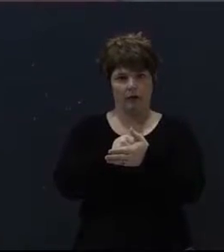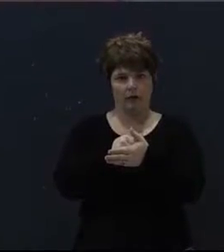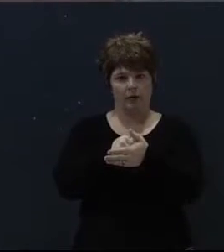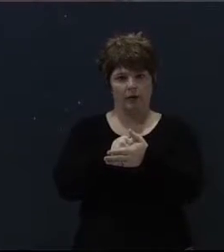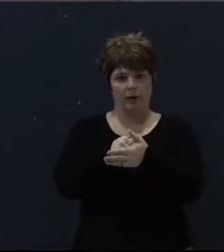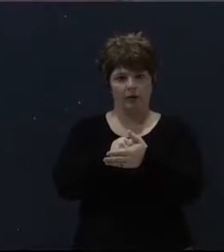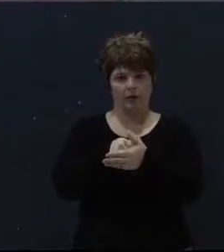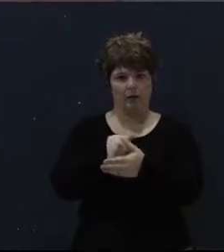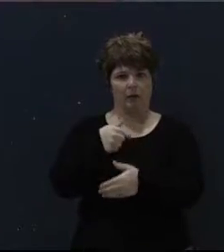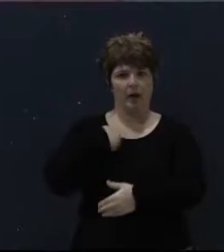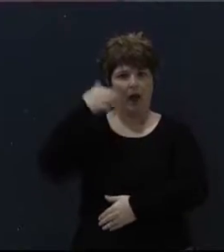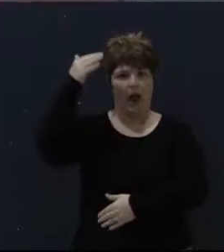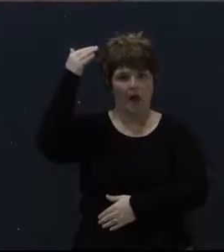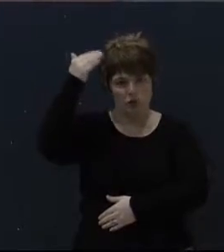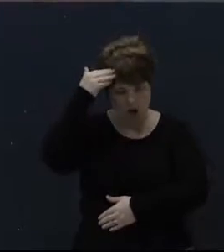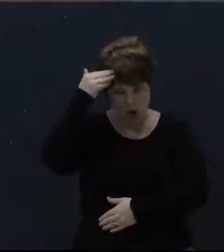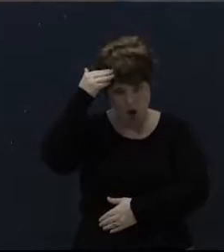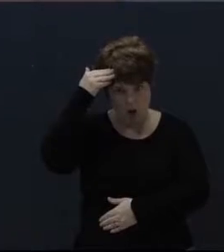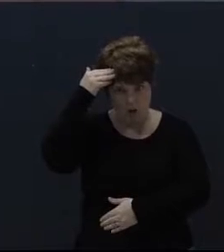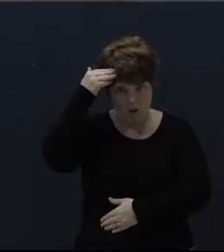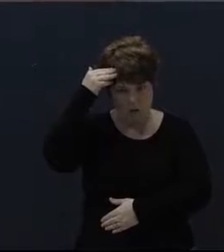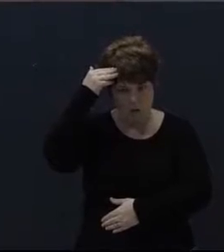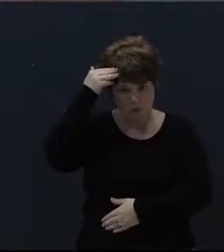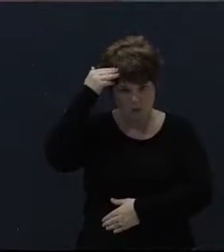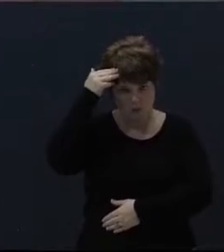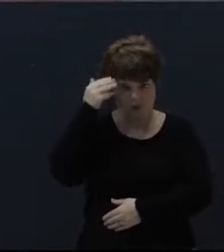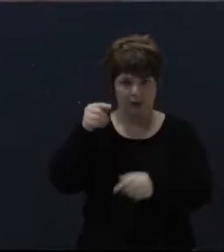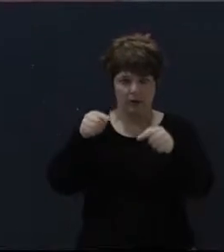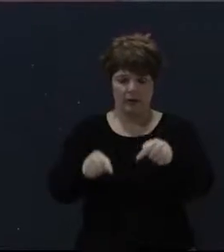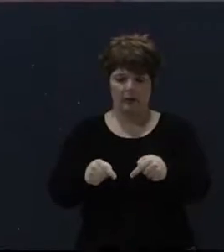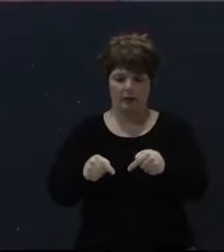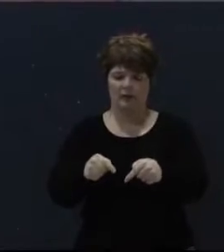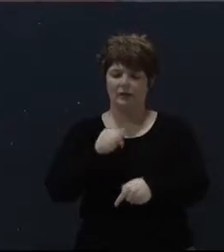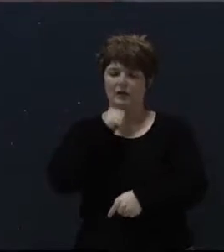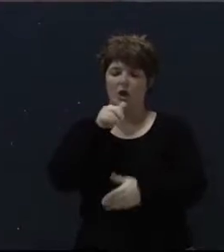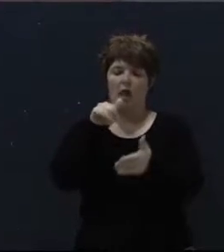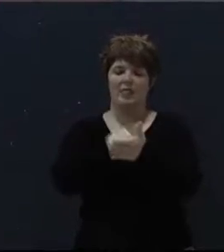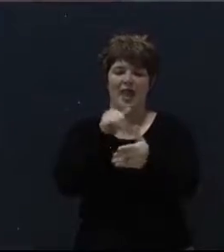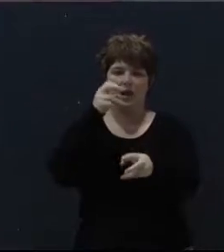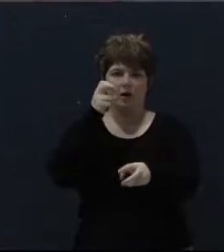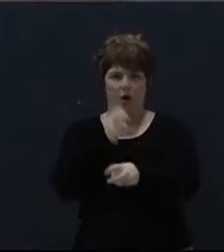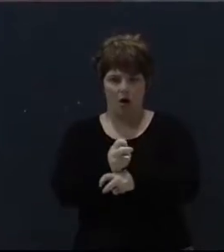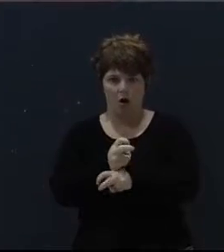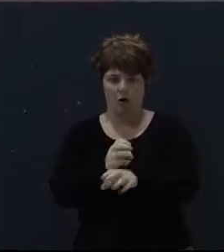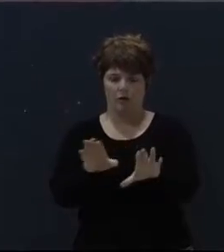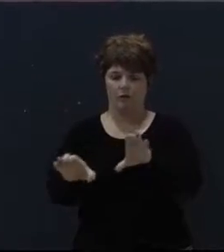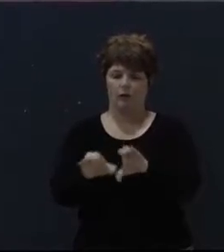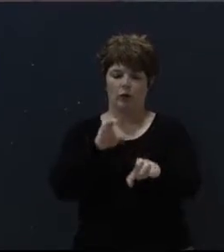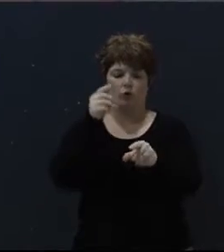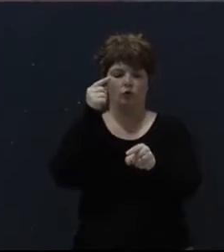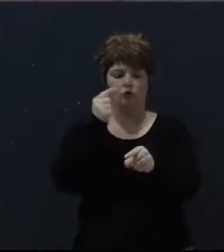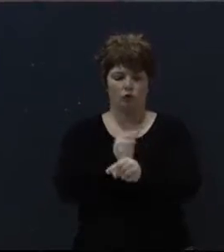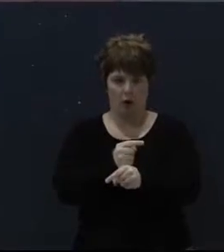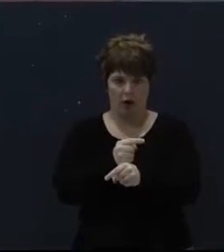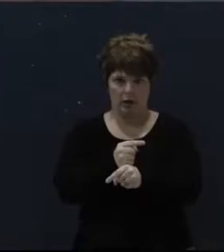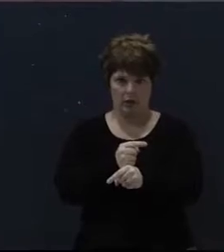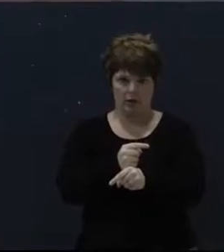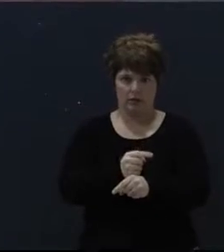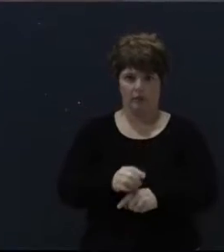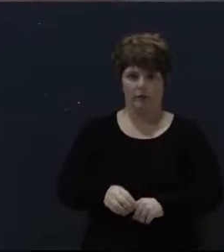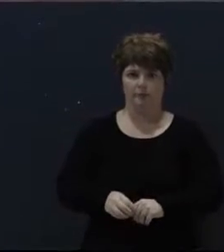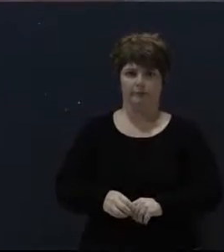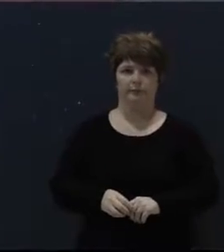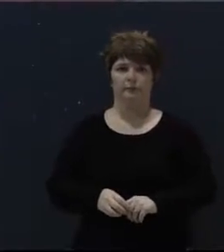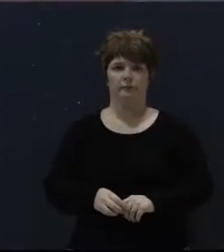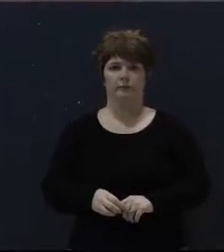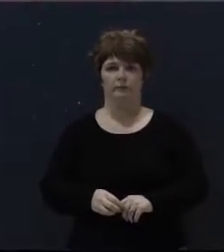I am convinced that this thing is not that hard if you do it right. I'm